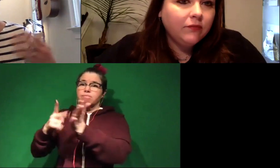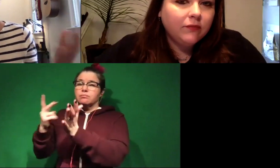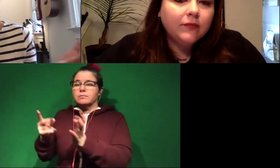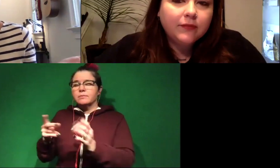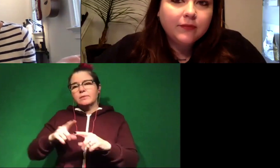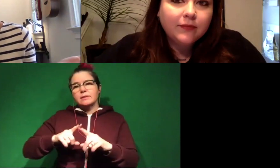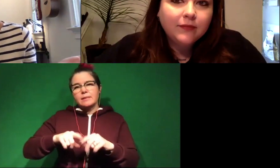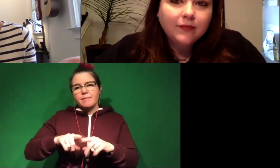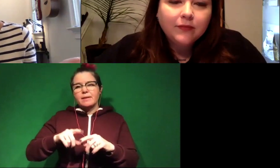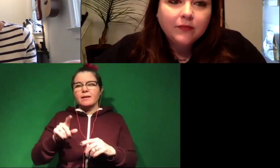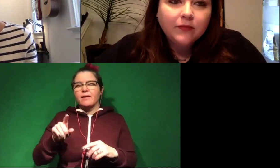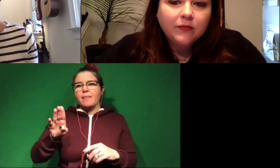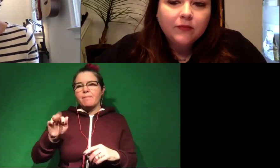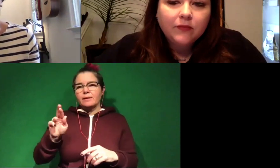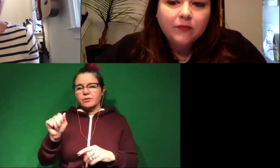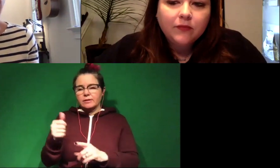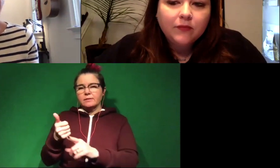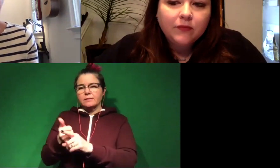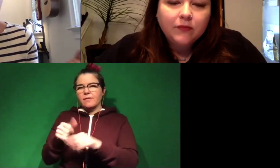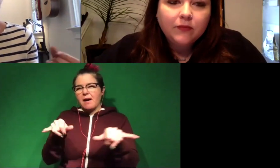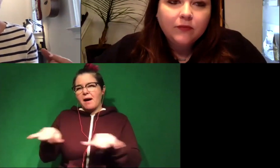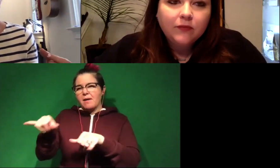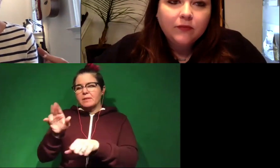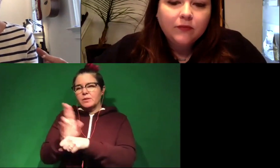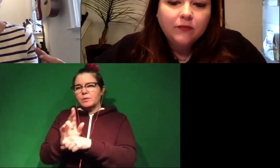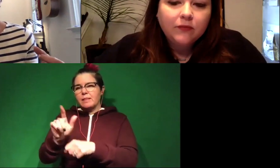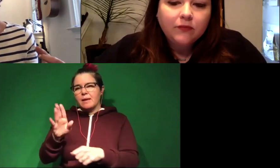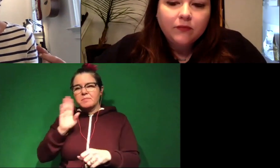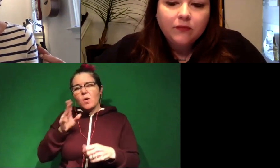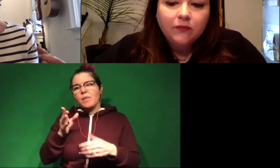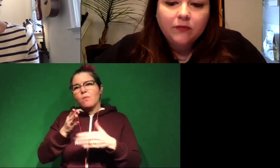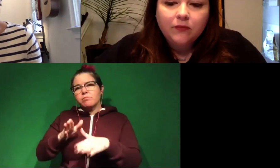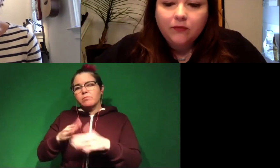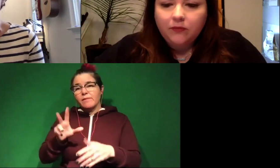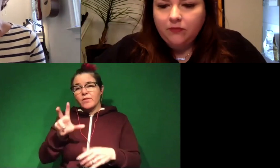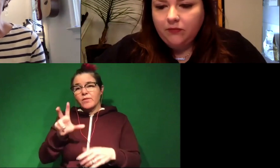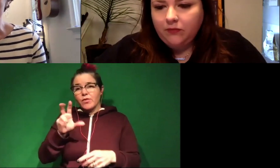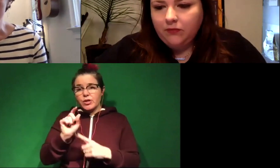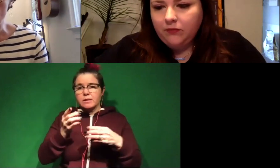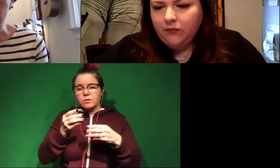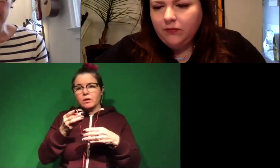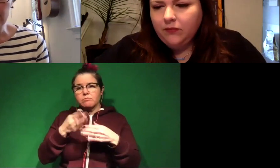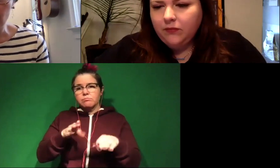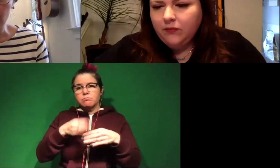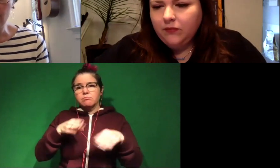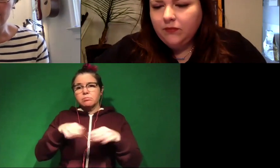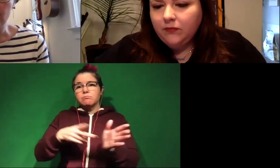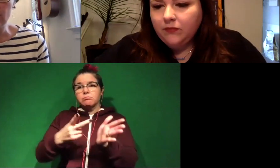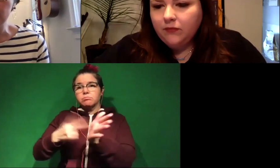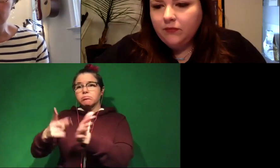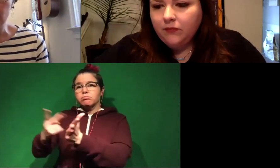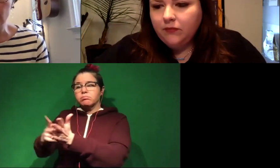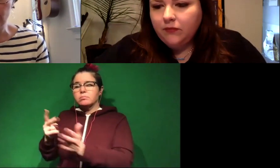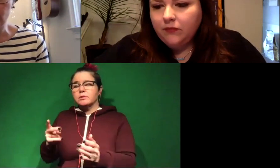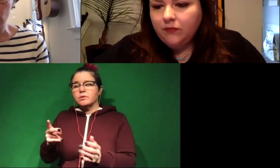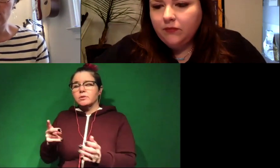depending if it's a bacteria that is commonly used in the lab, we know they divide every 30 minutes. And so if you have one bacteria, 30